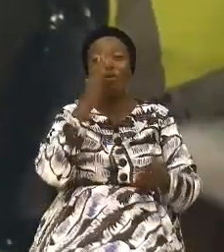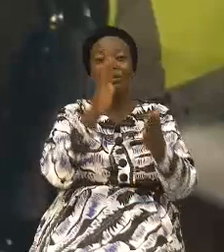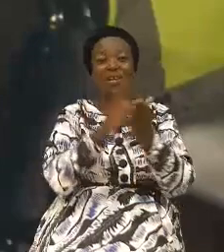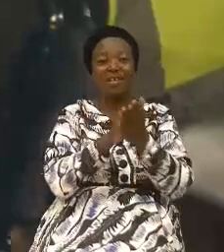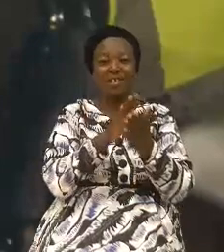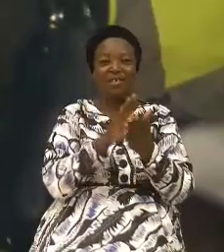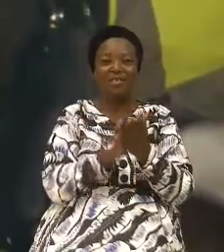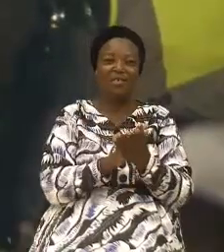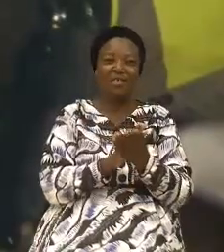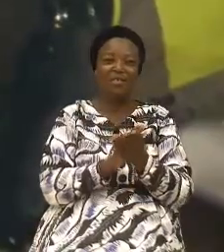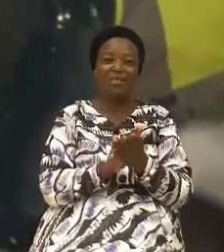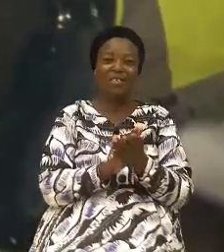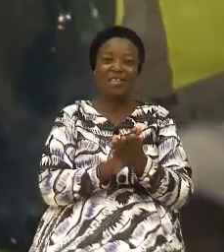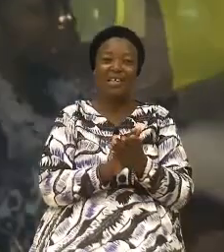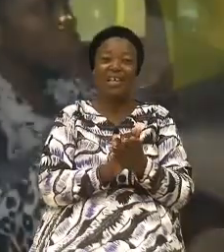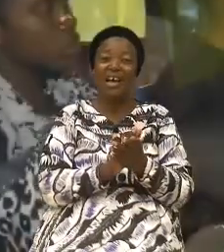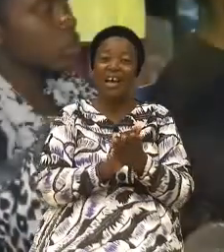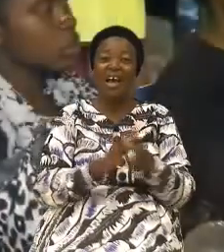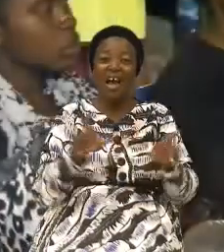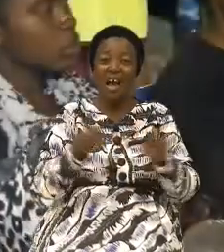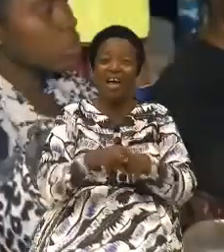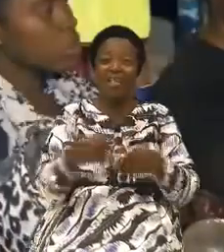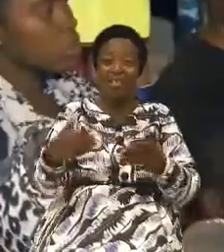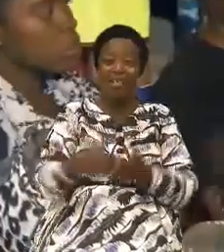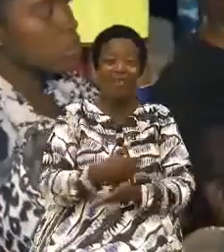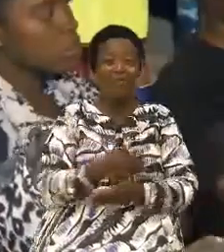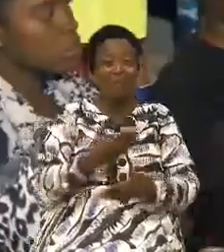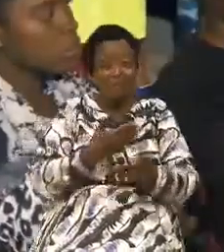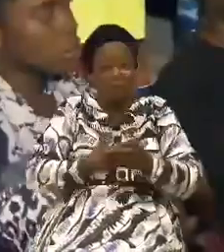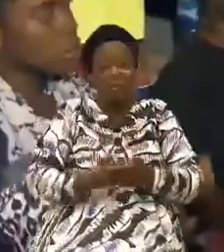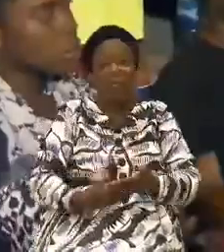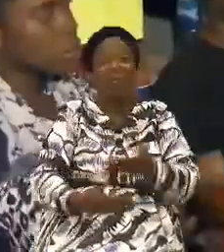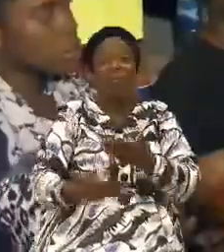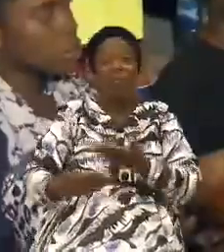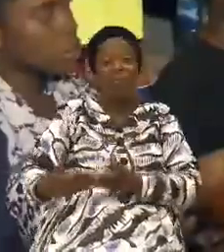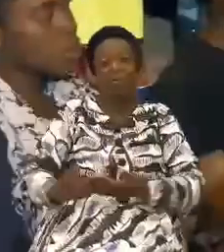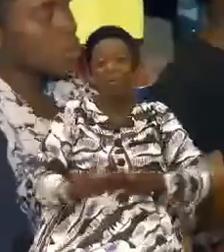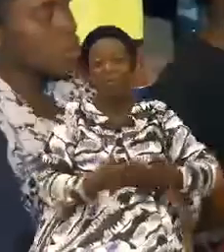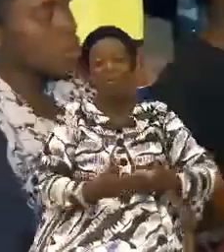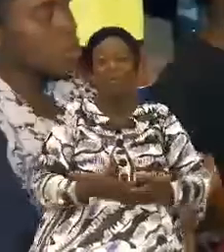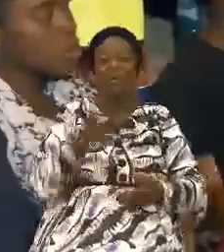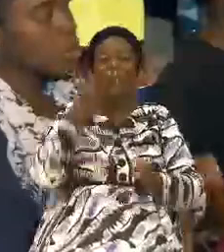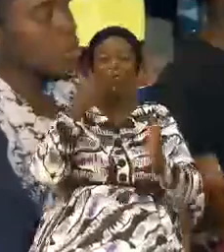Our newborn babes, congratulations. God has done it.